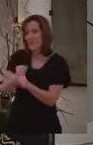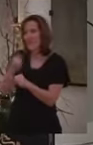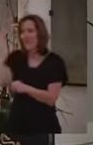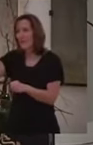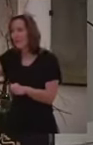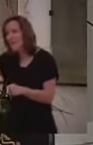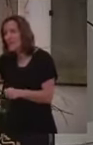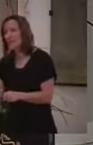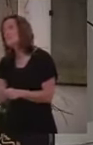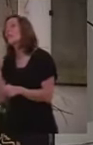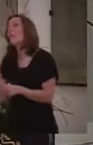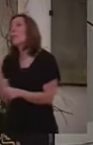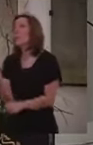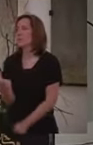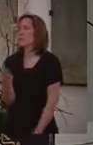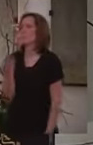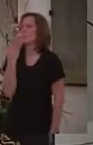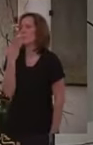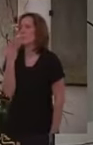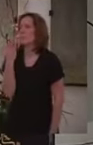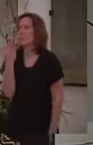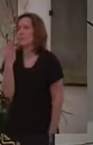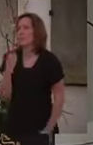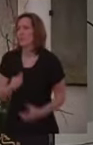politics are always in front of us,